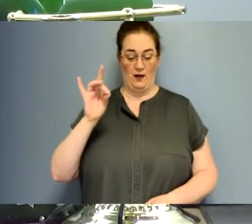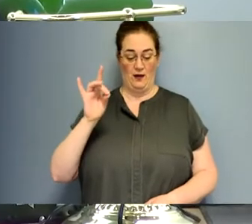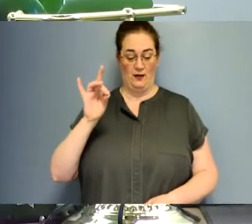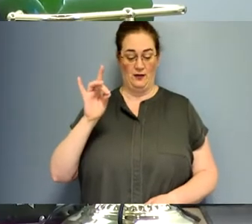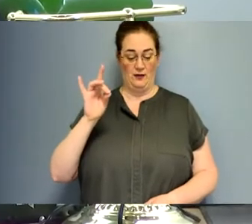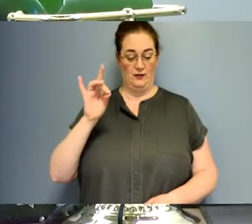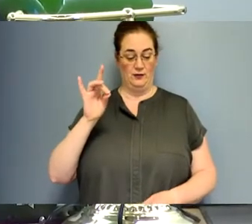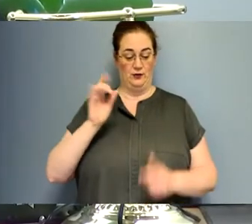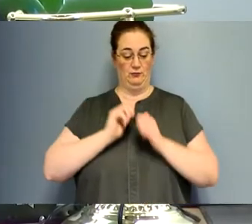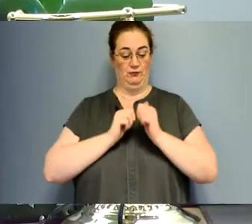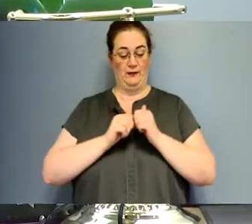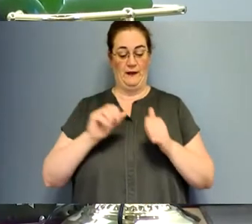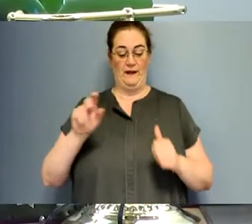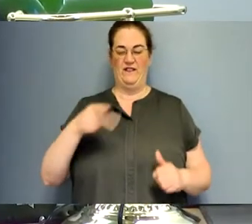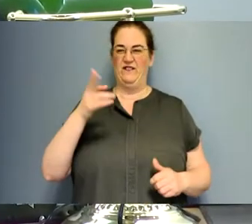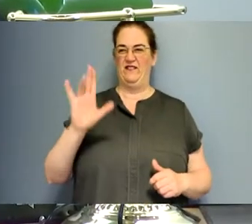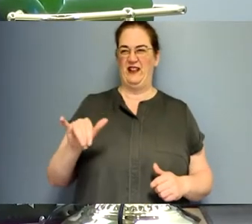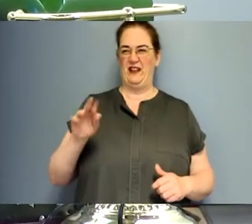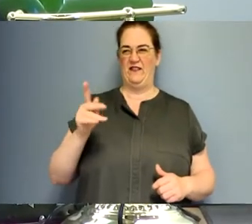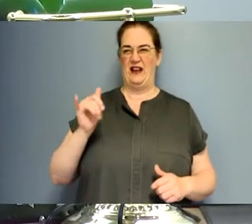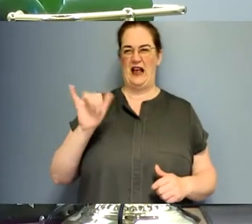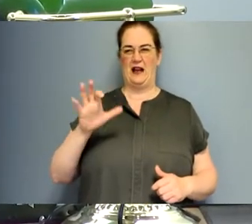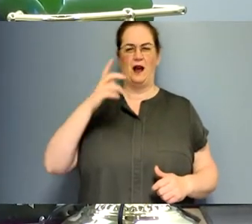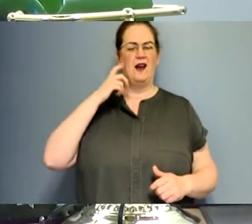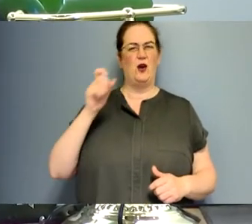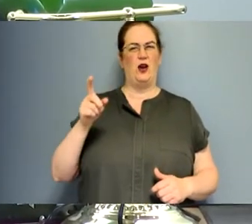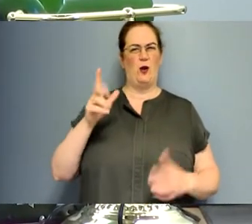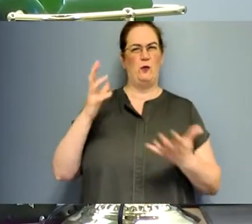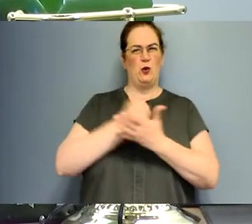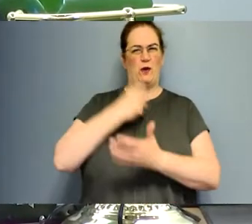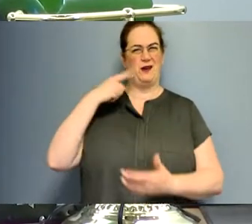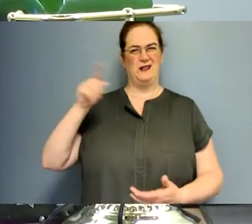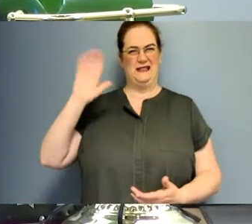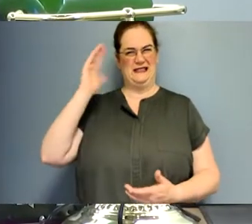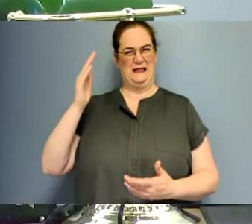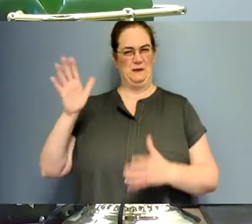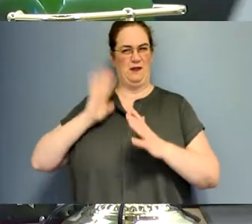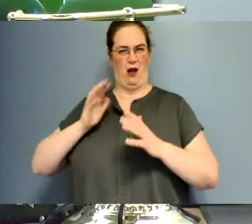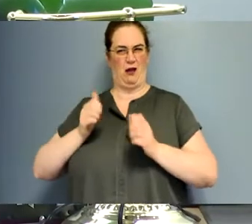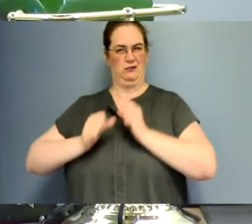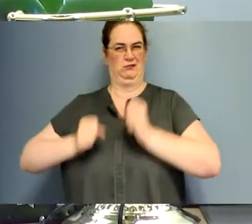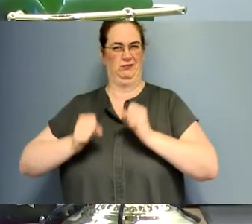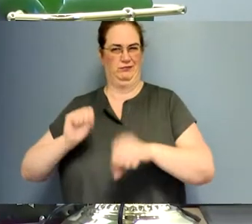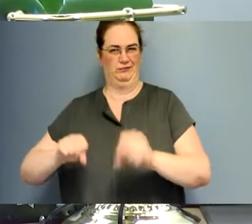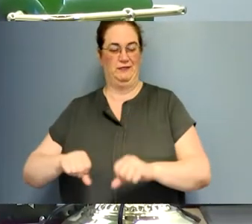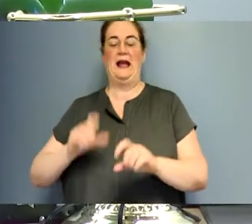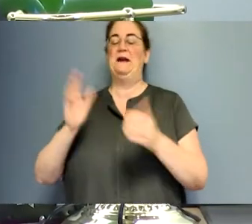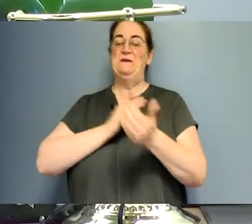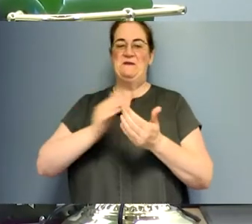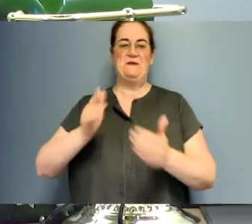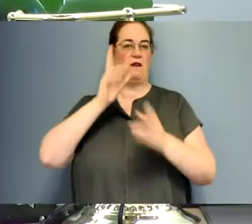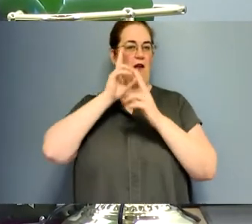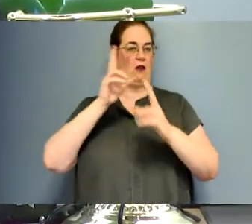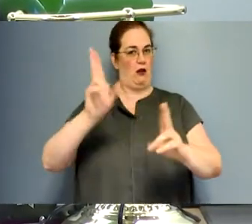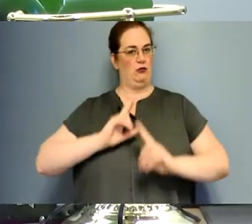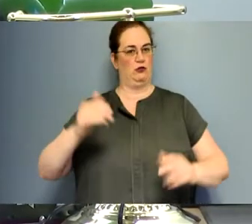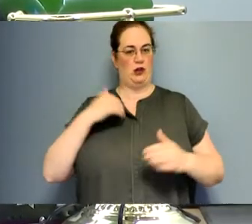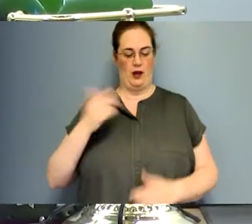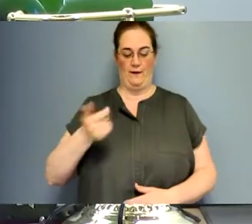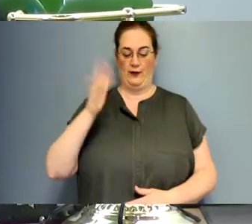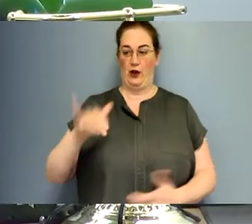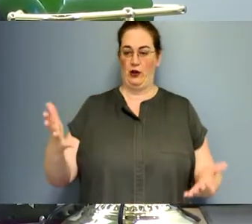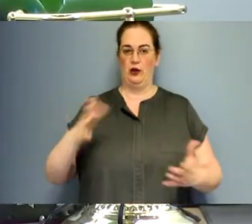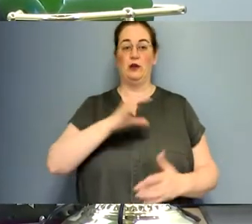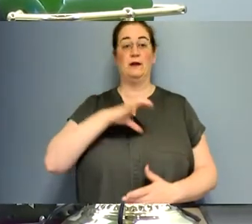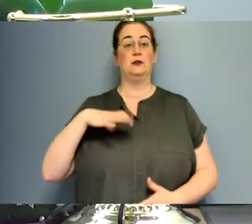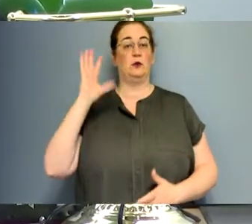won that race, because he doesn't seem like he's in the same shape as you. But we are honored to have Gary here, and the commissioners would like to present